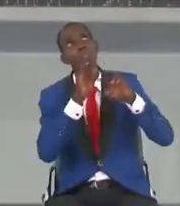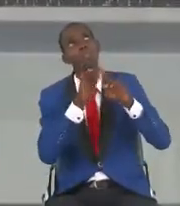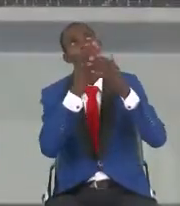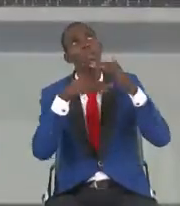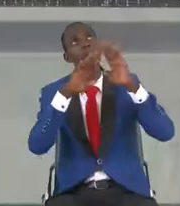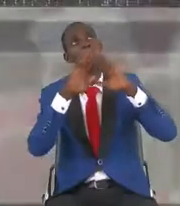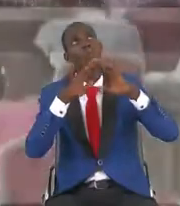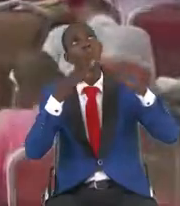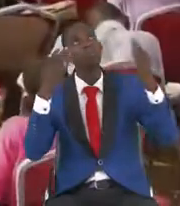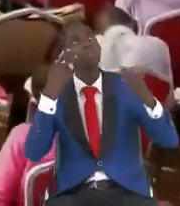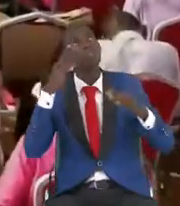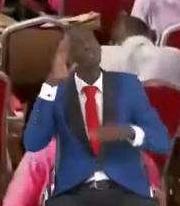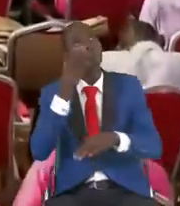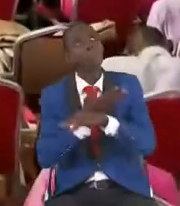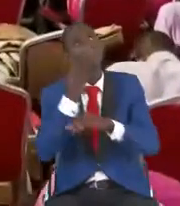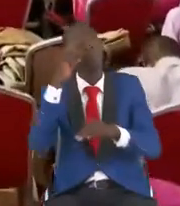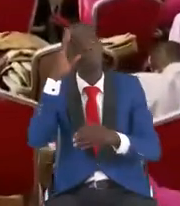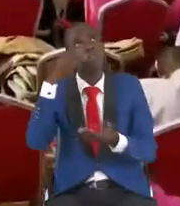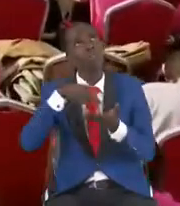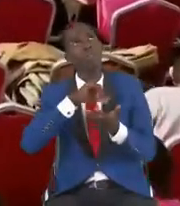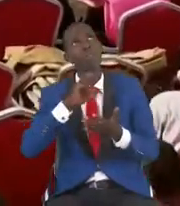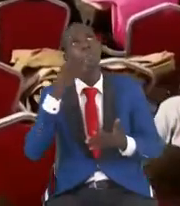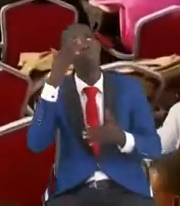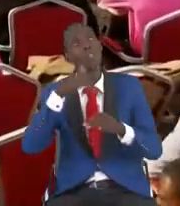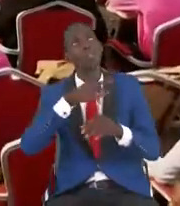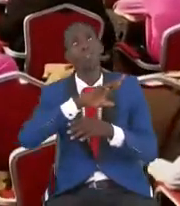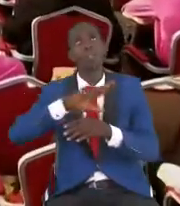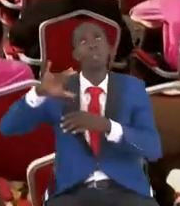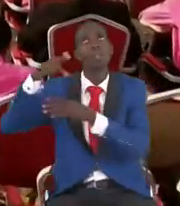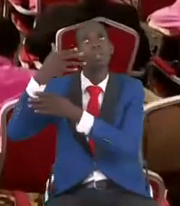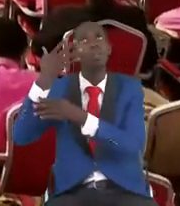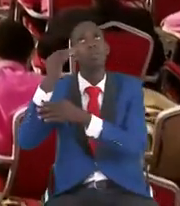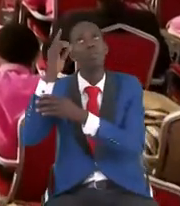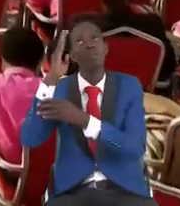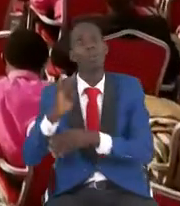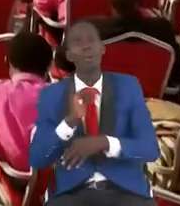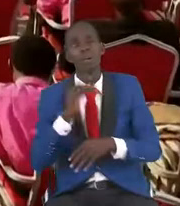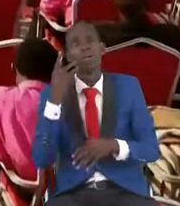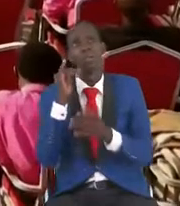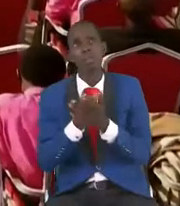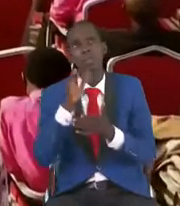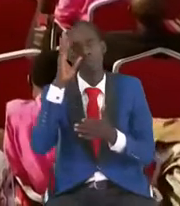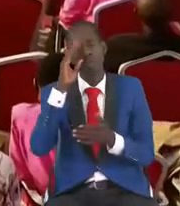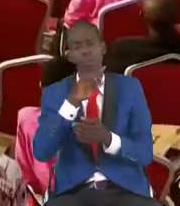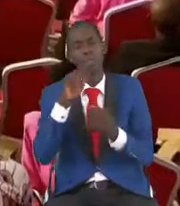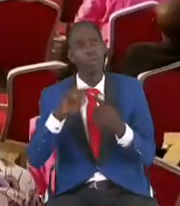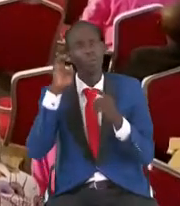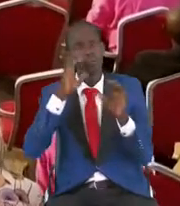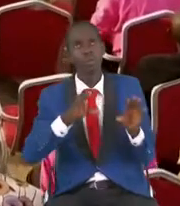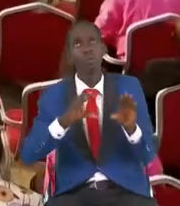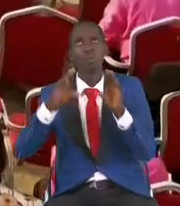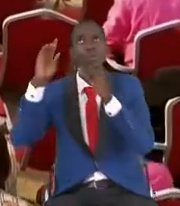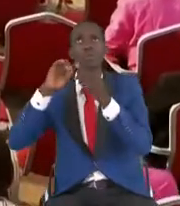the Son of Man standing at the right hand of God. I saw that man when he went to glory, and he said,